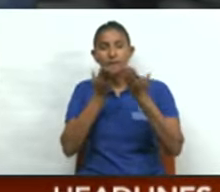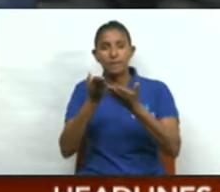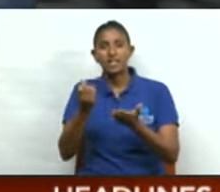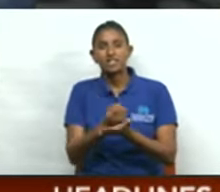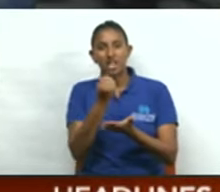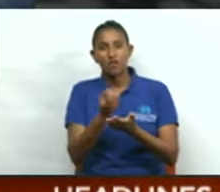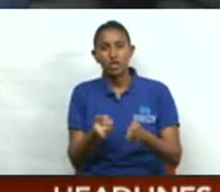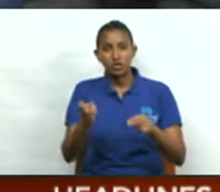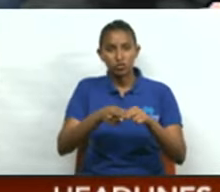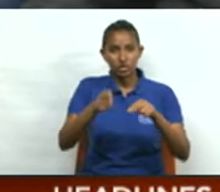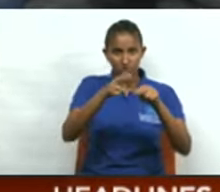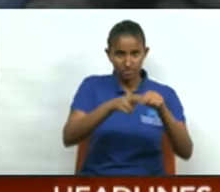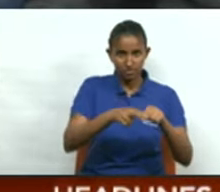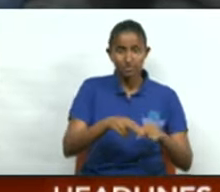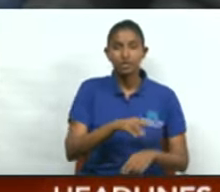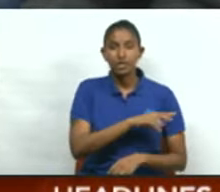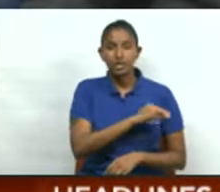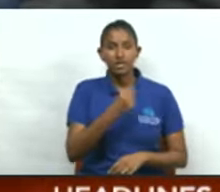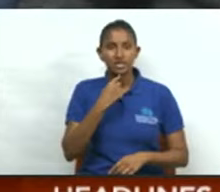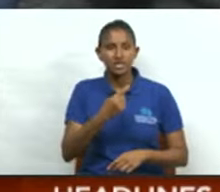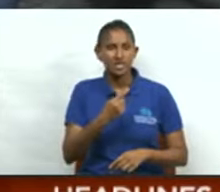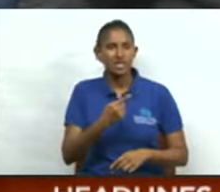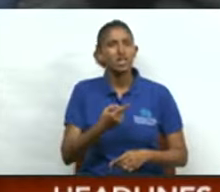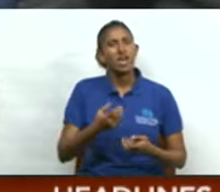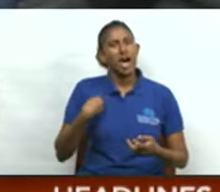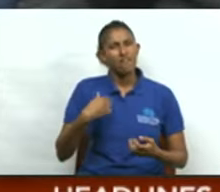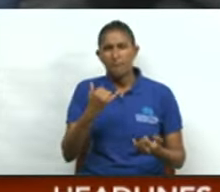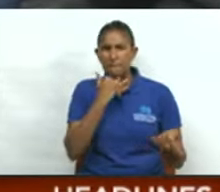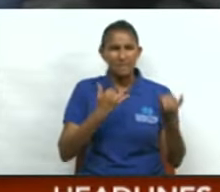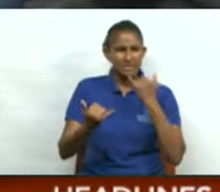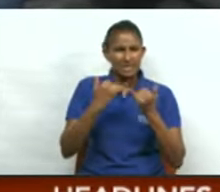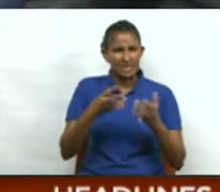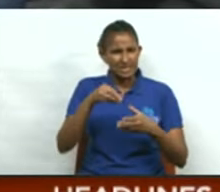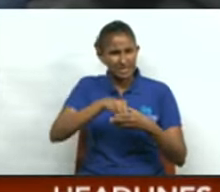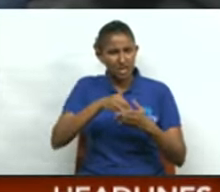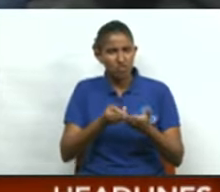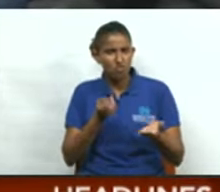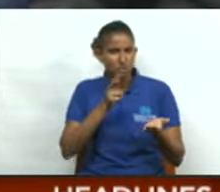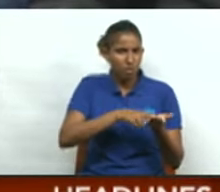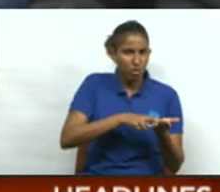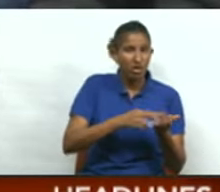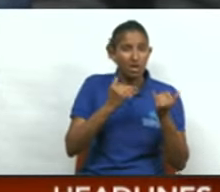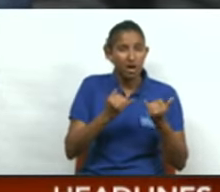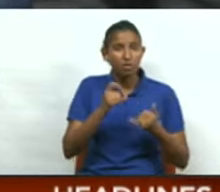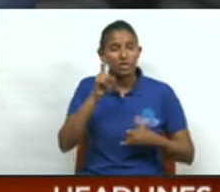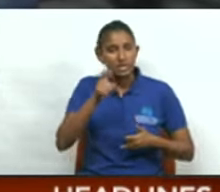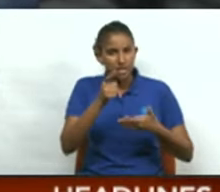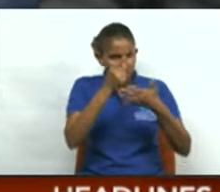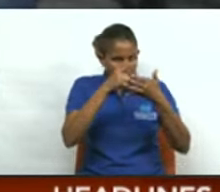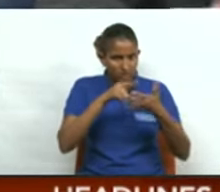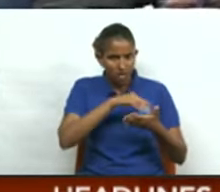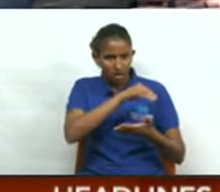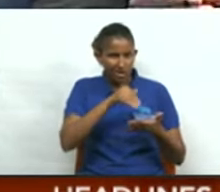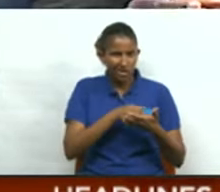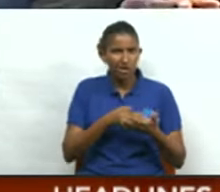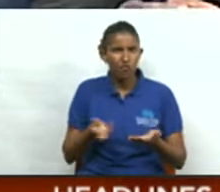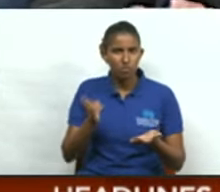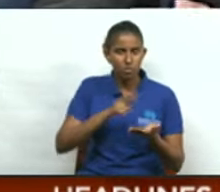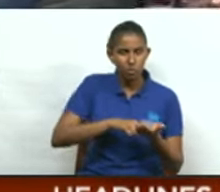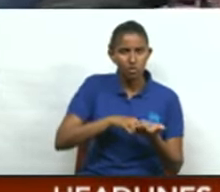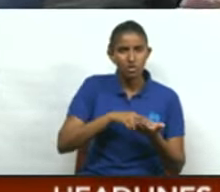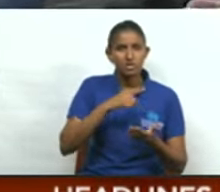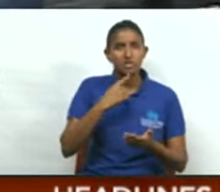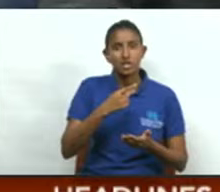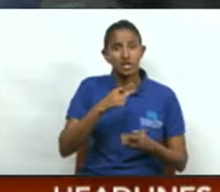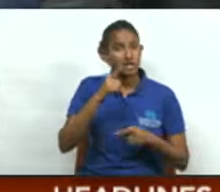were anomalies with the report and that the body now has to review the concerns flagged, but did not say whether they expected a higher,